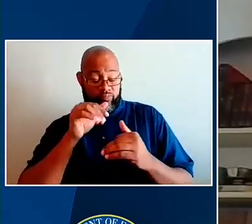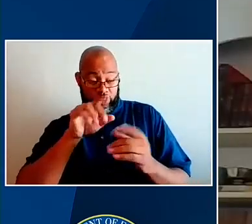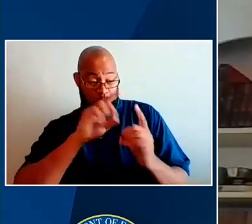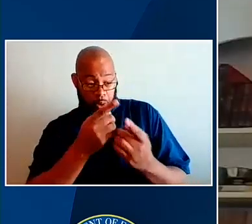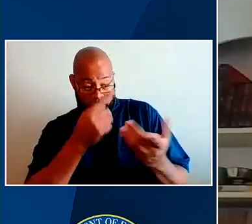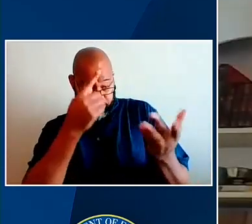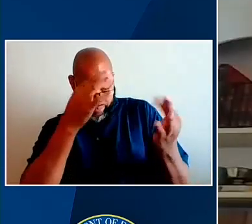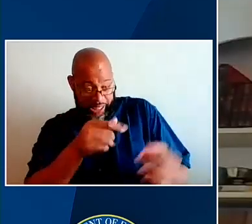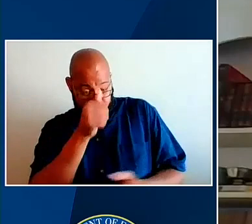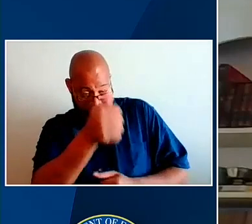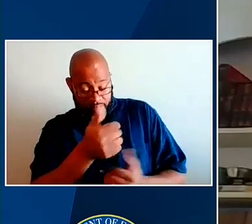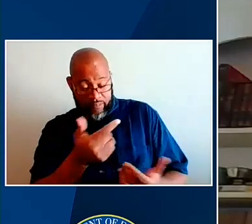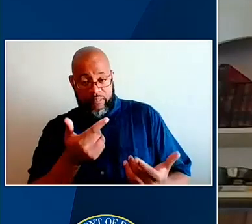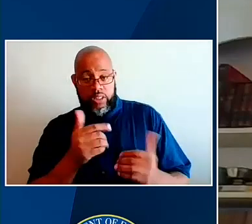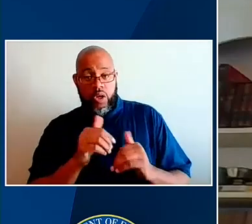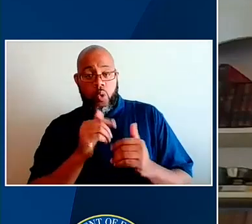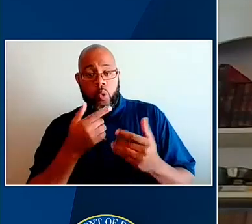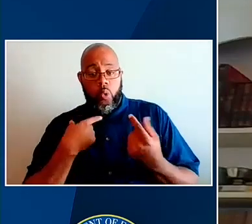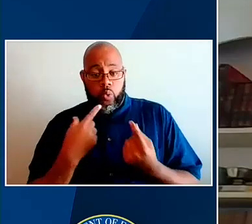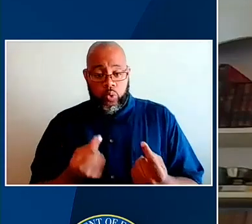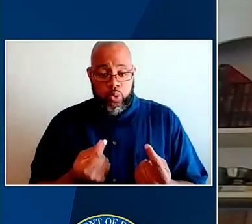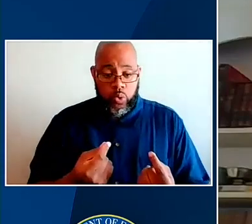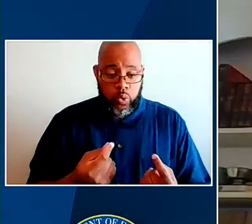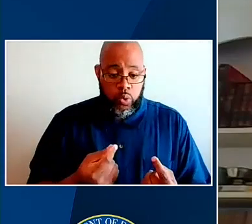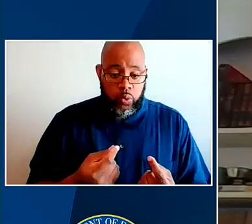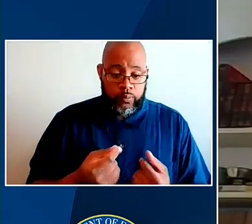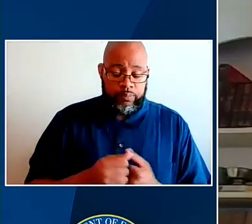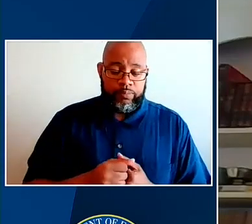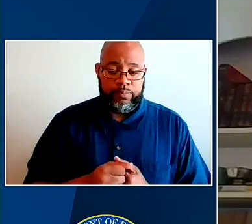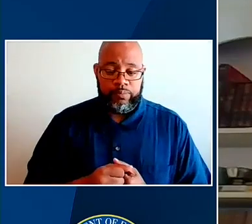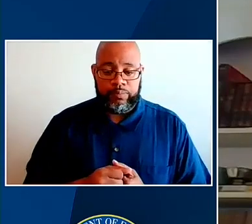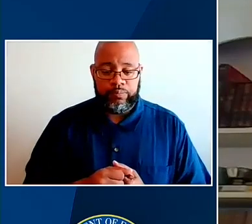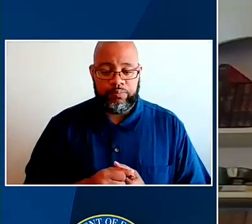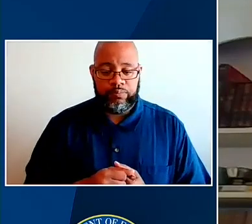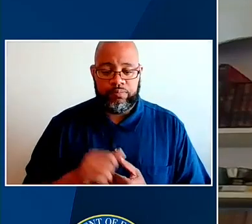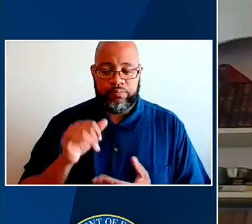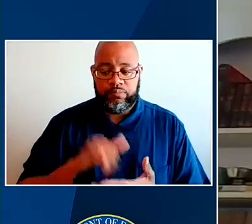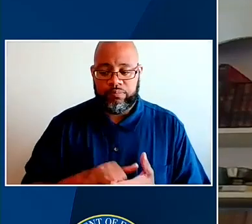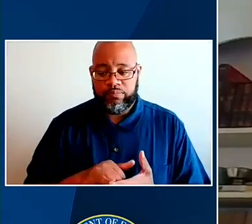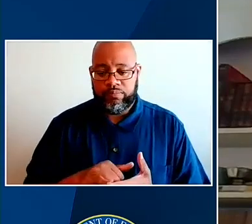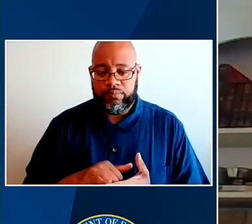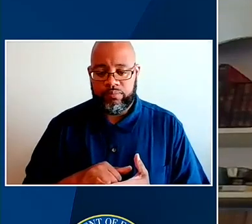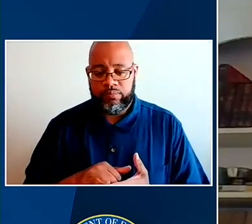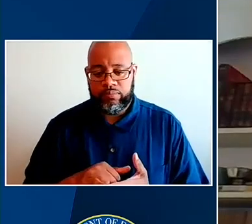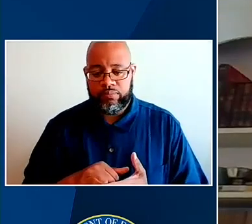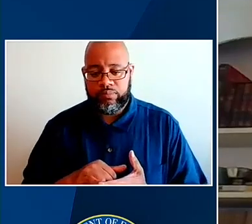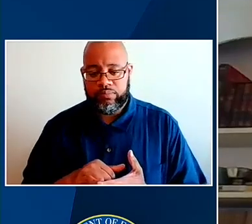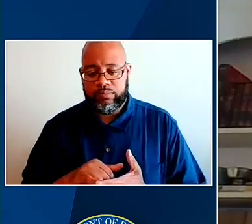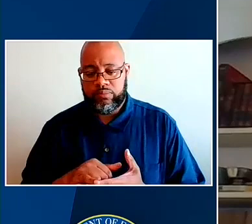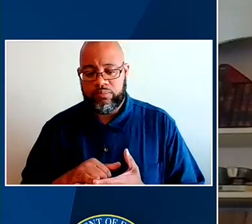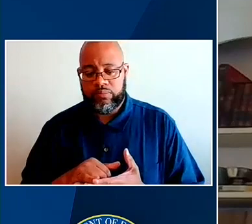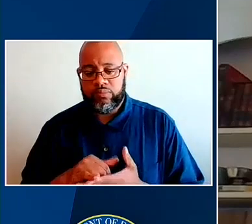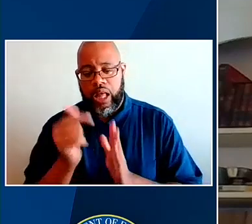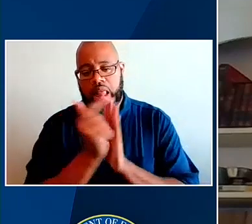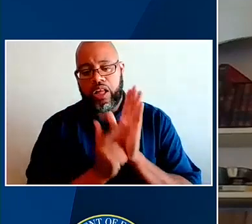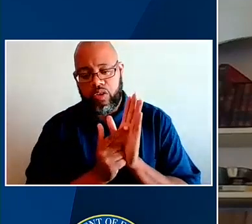mean, whenever we use days, it's sort of incumbent upon us and our